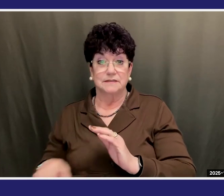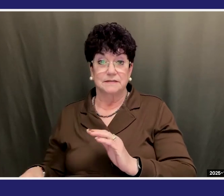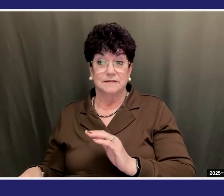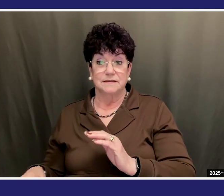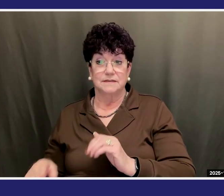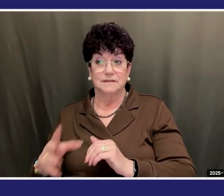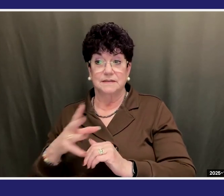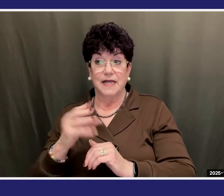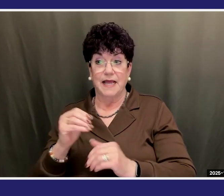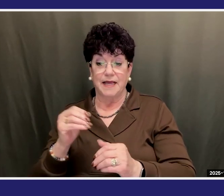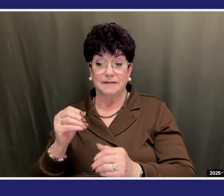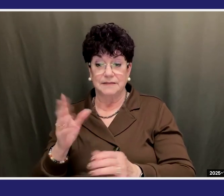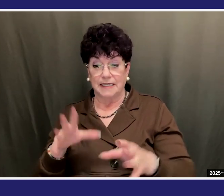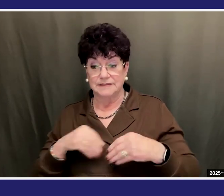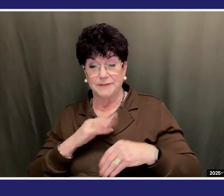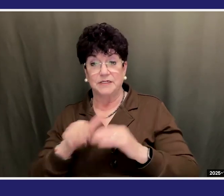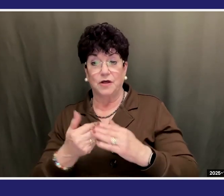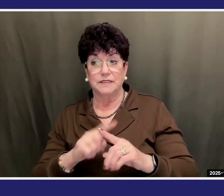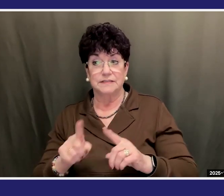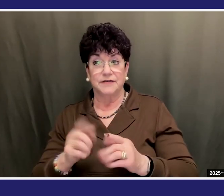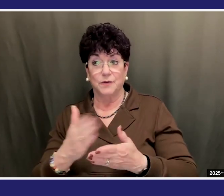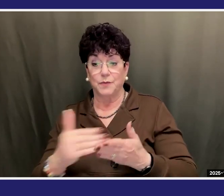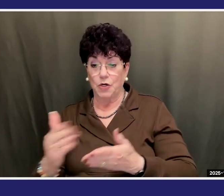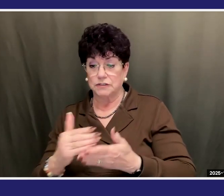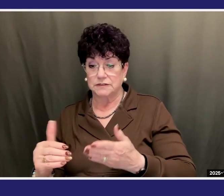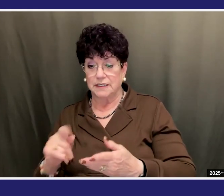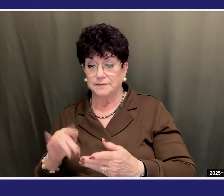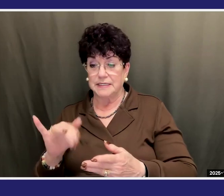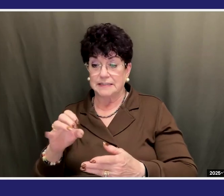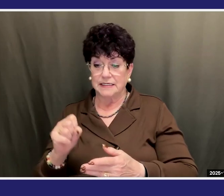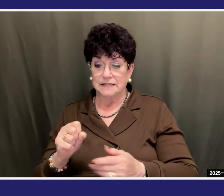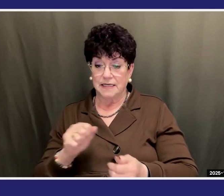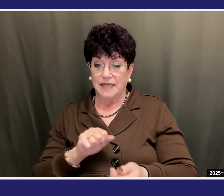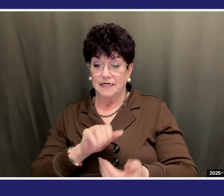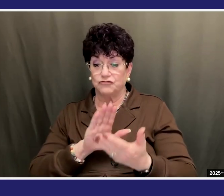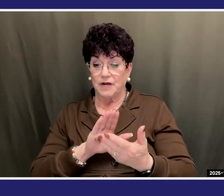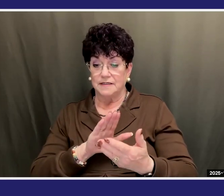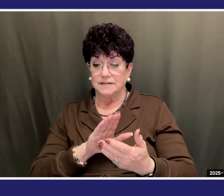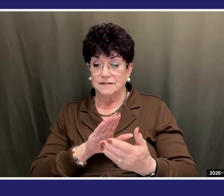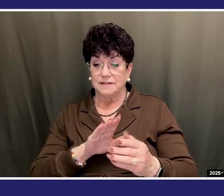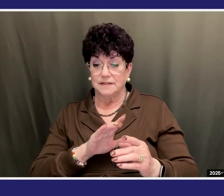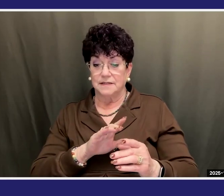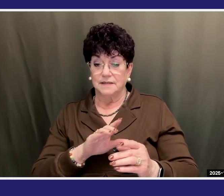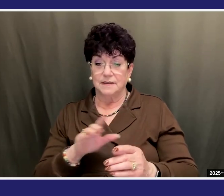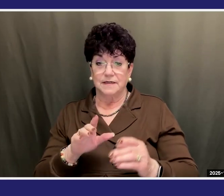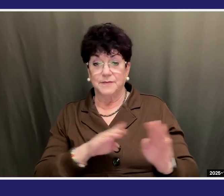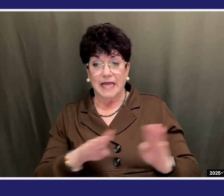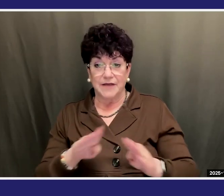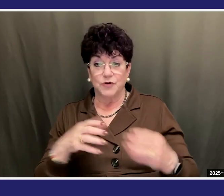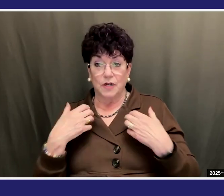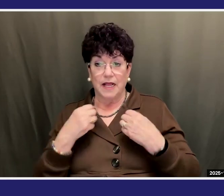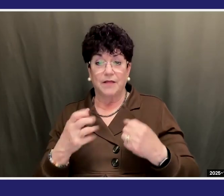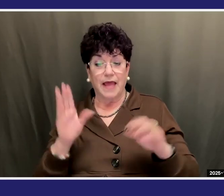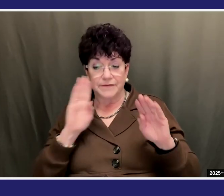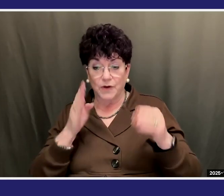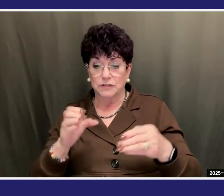components and pieces and coming up with strategies that address the impacts of social determinants on behavioral health, and always